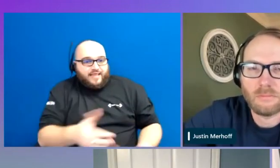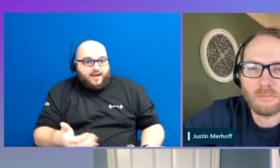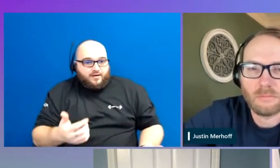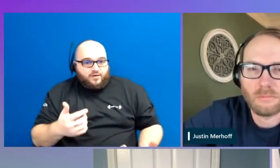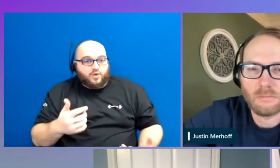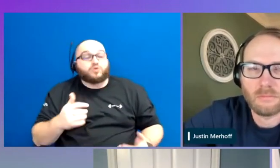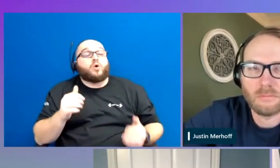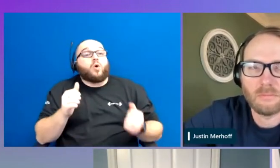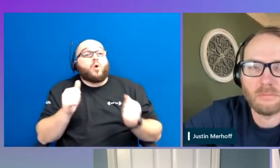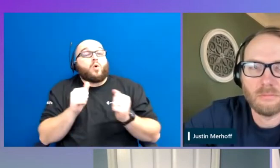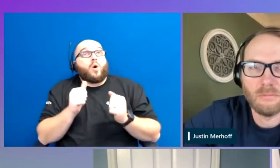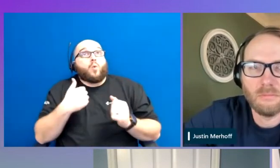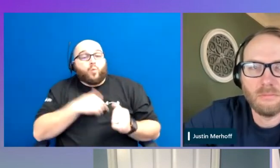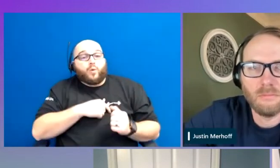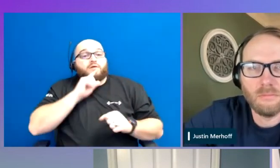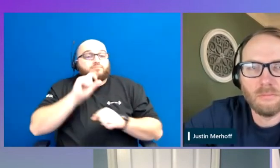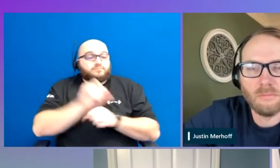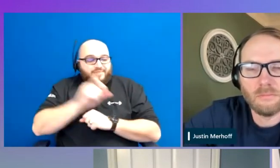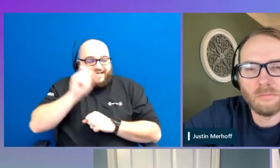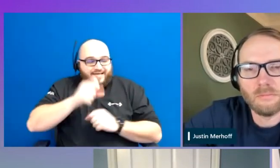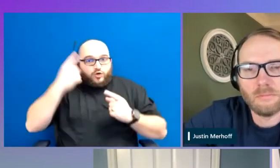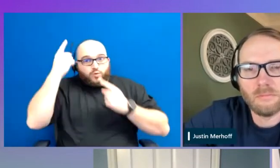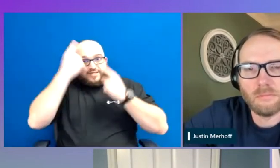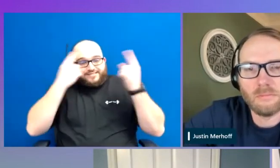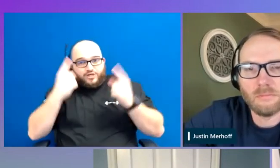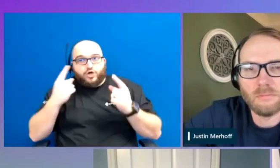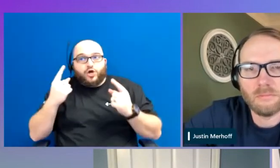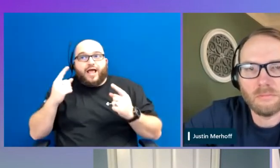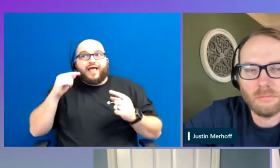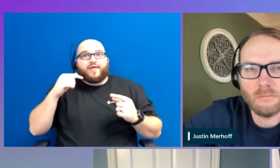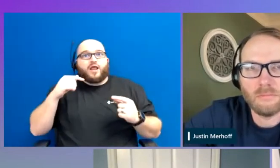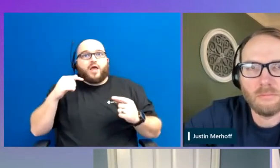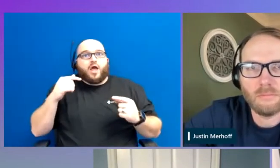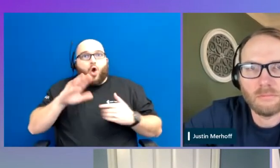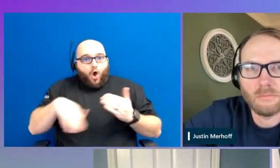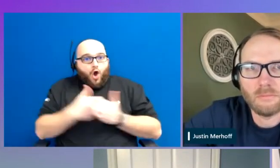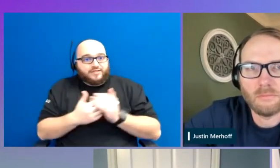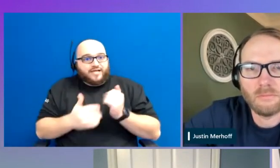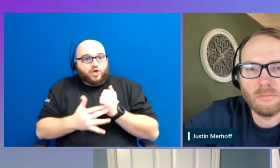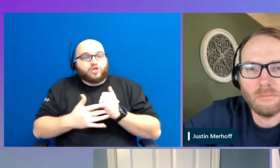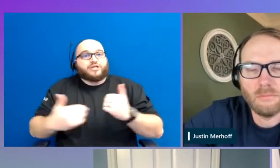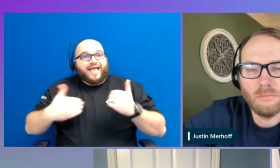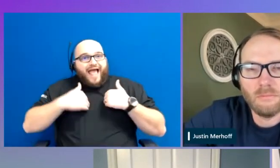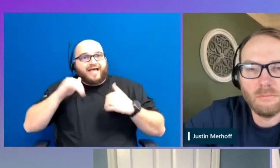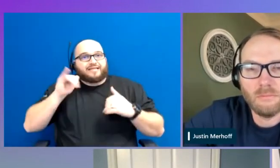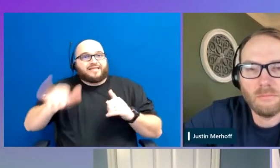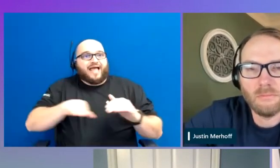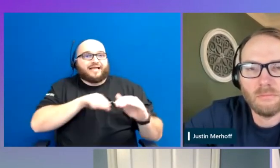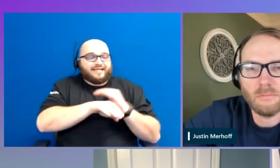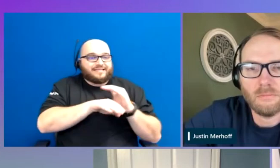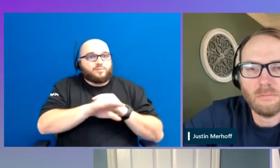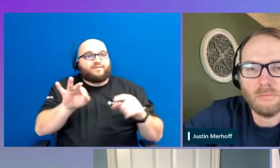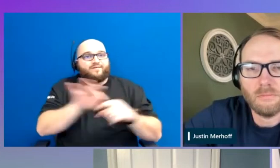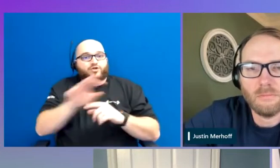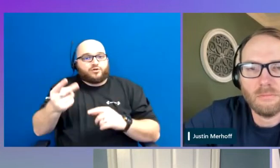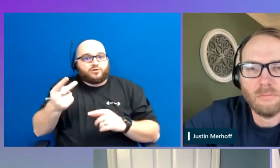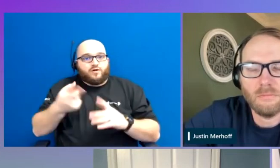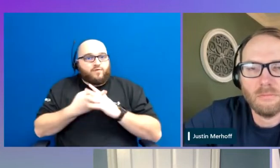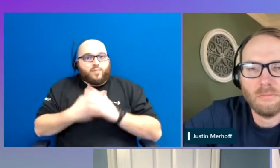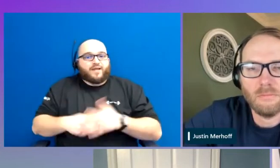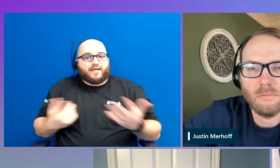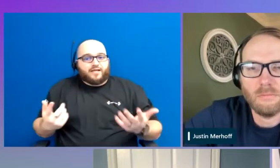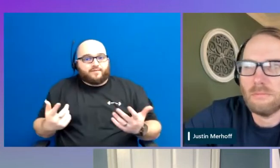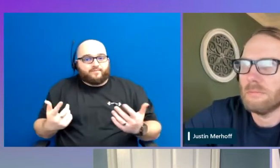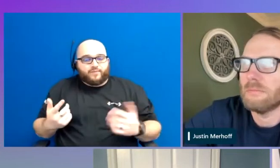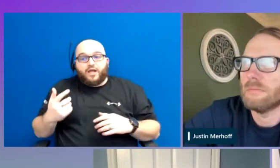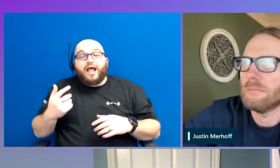as something that needs to be baked into all technologies. So yeah, any kind of technology can be